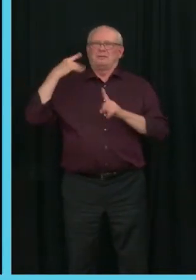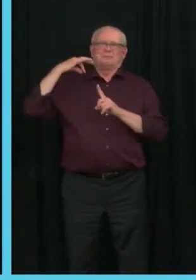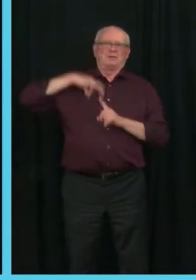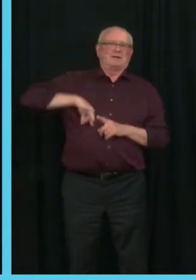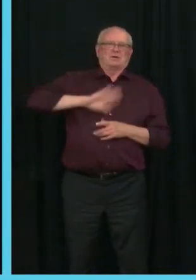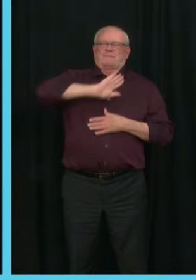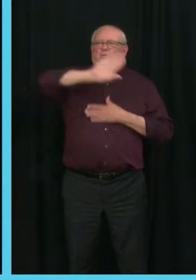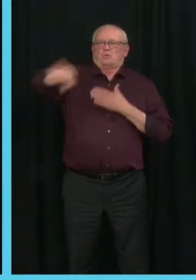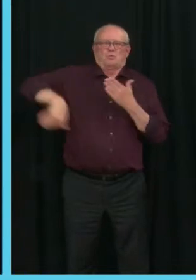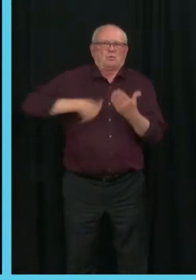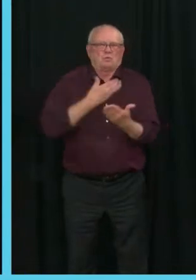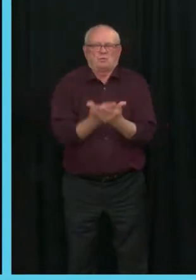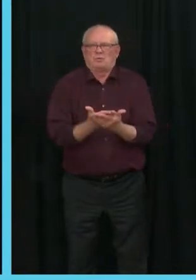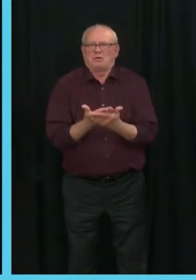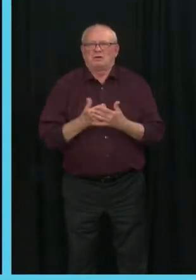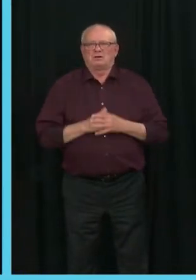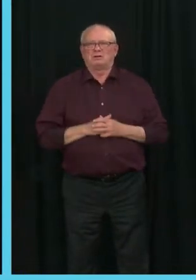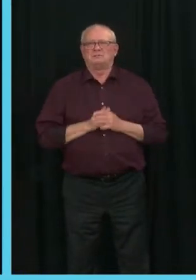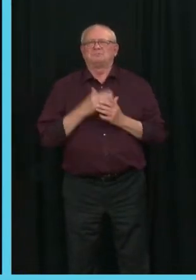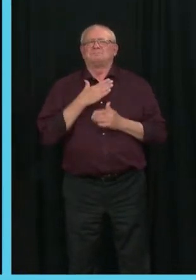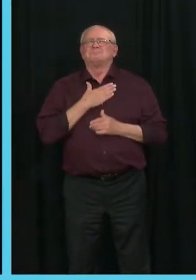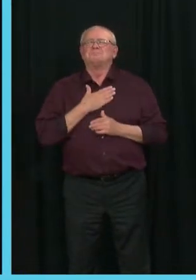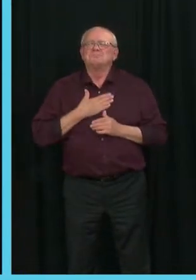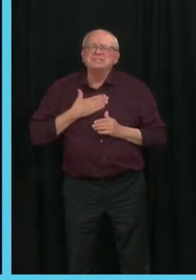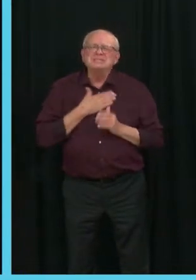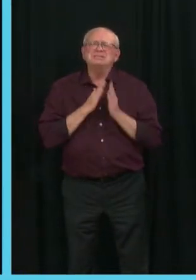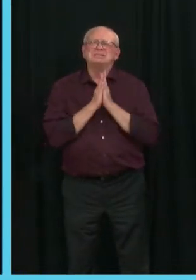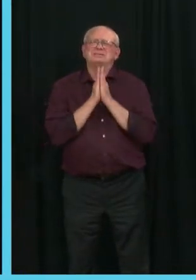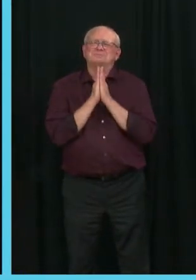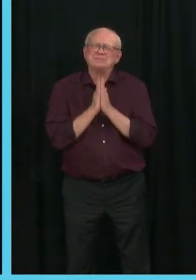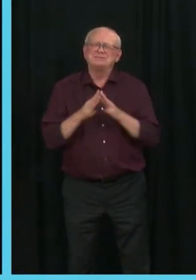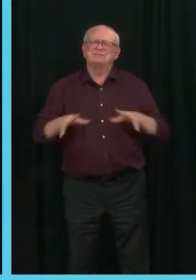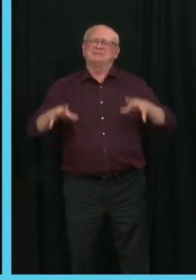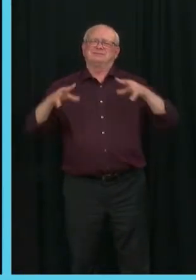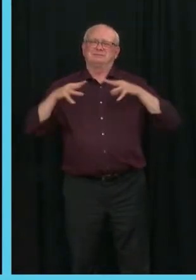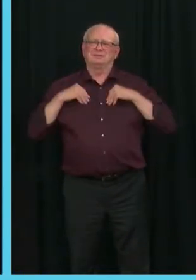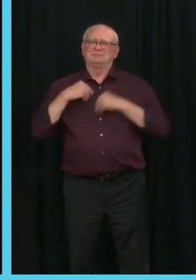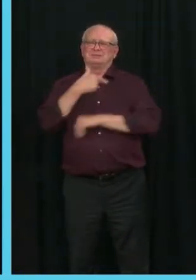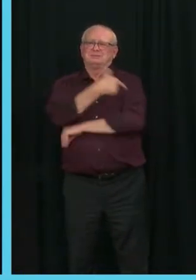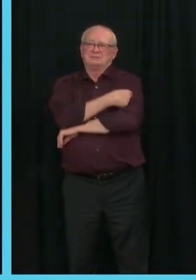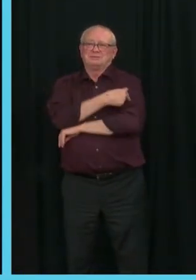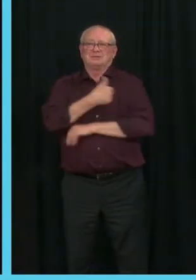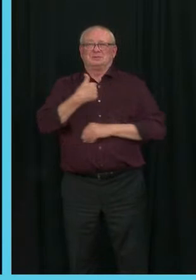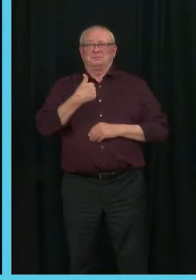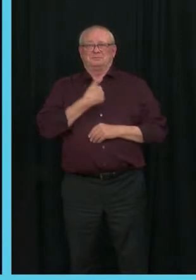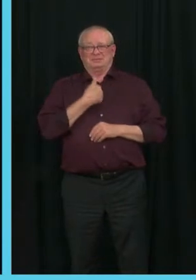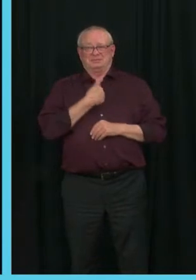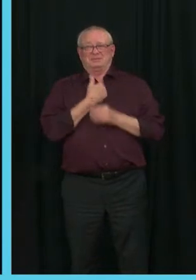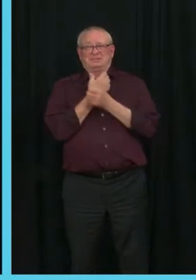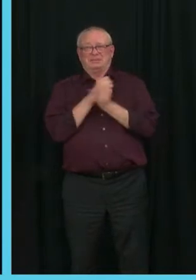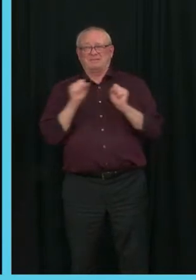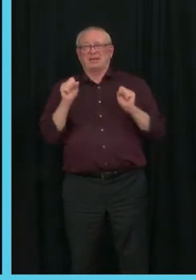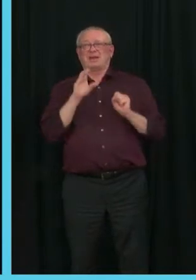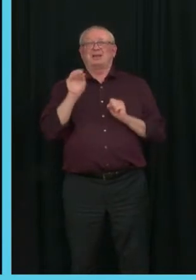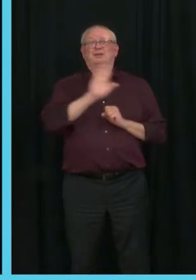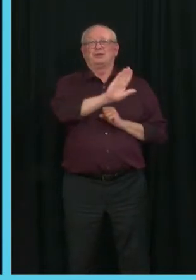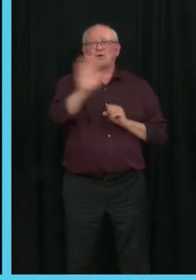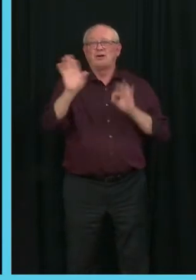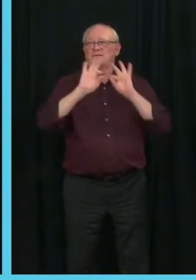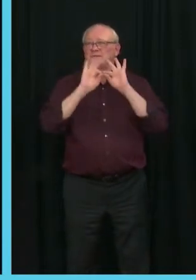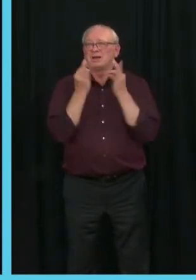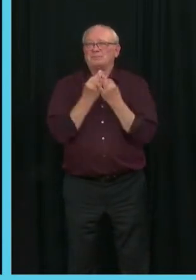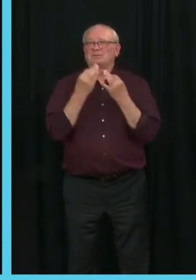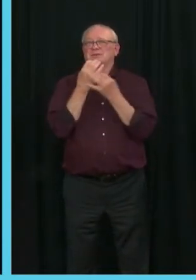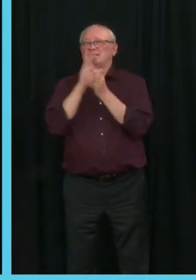Please get immunized. It's the best choice for you, your loved ones, and our collective community. Thank you, and we're happy to take